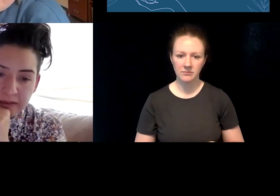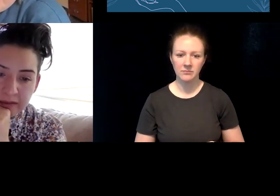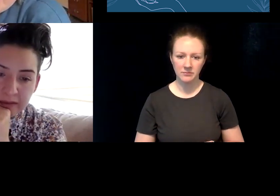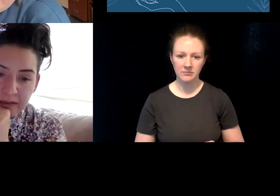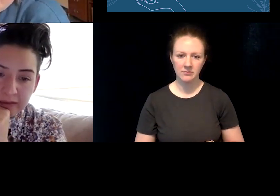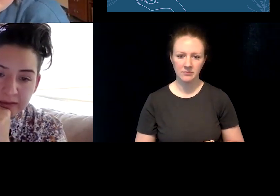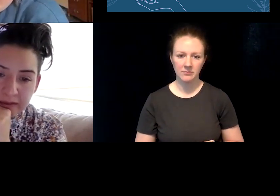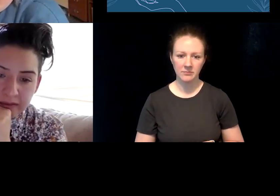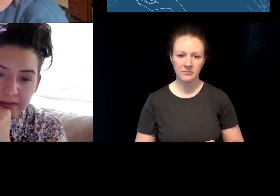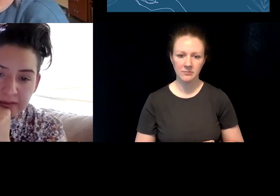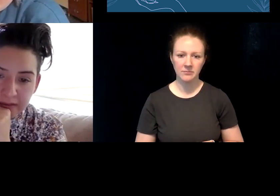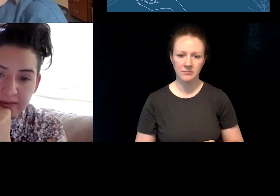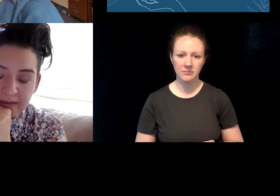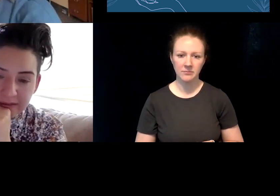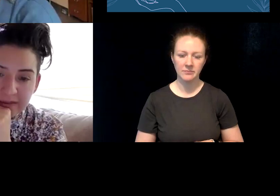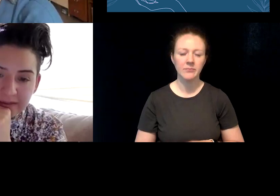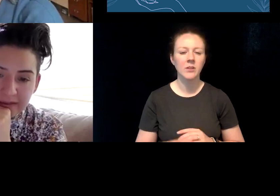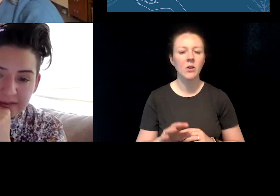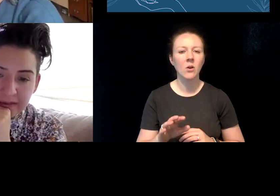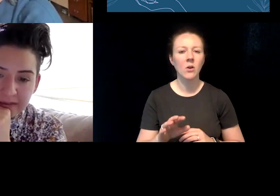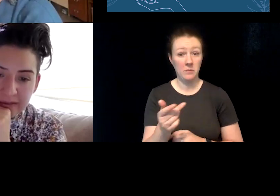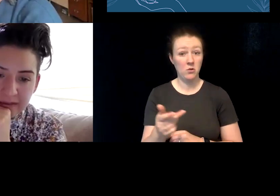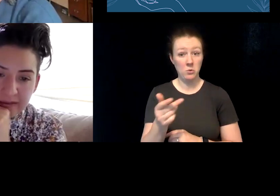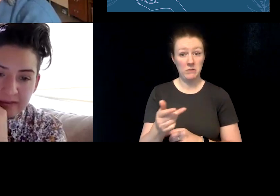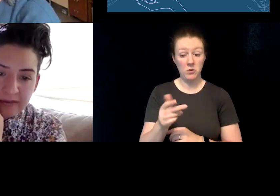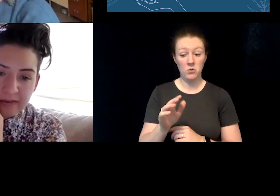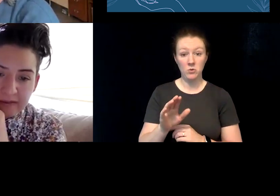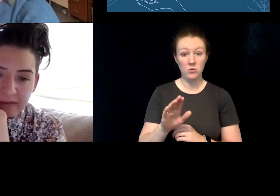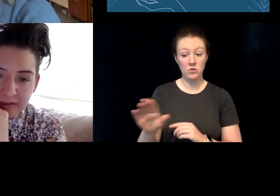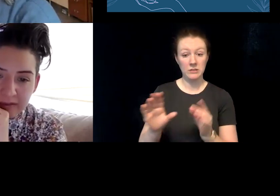the three of you collectively said, in addition to that,